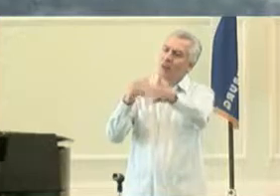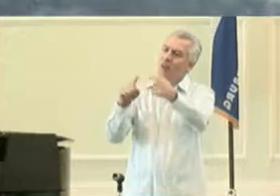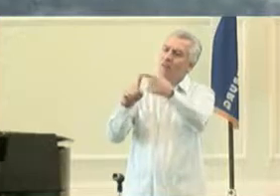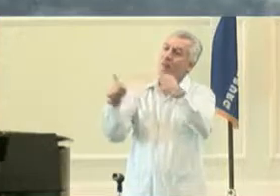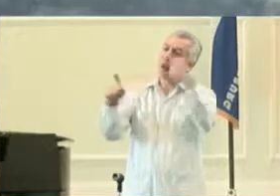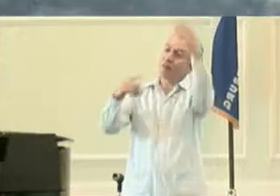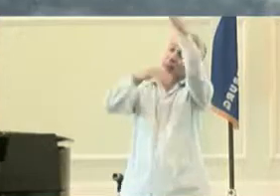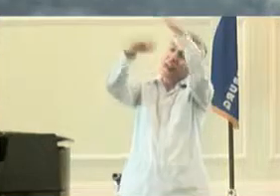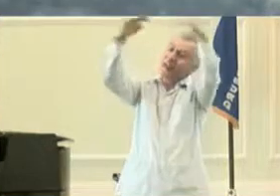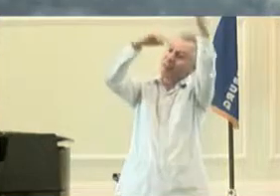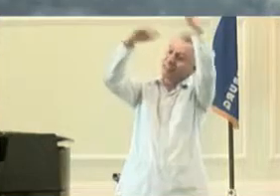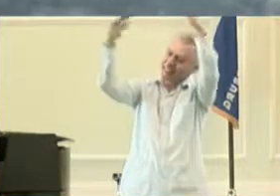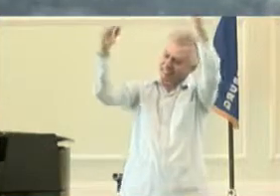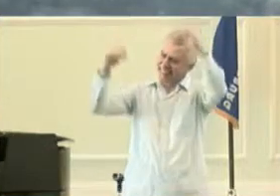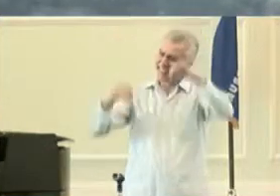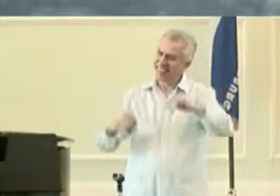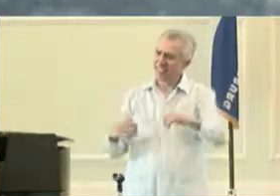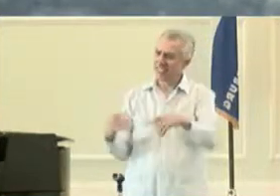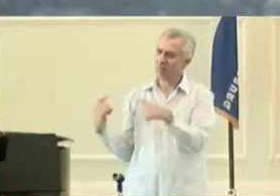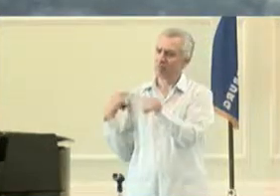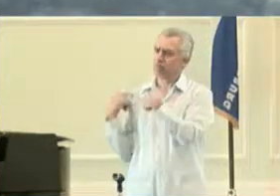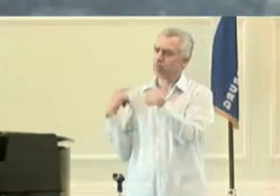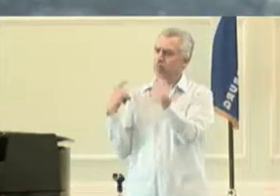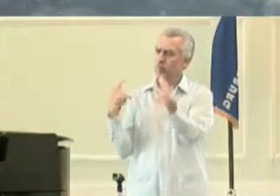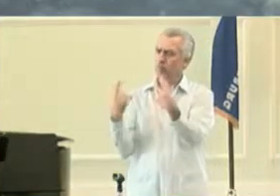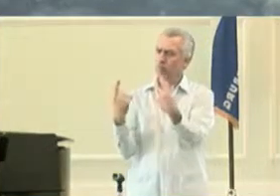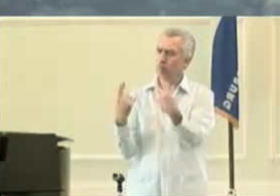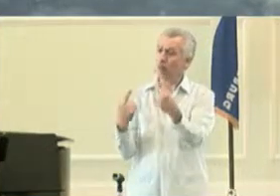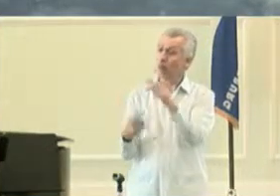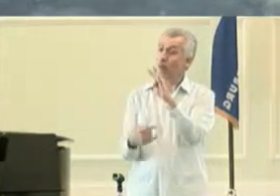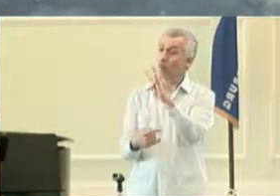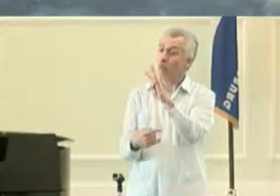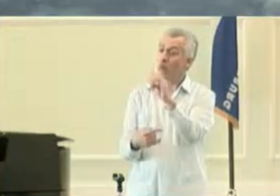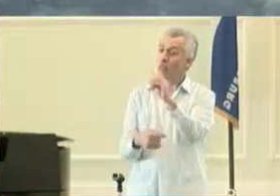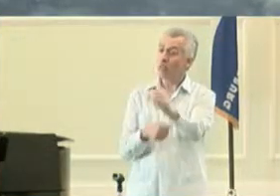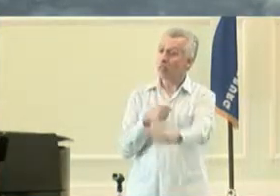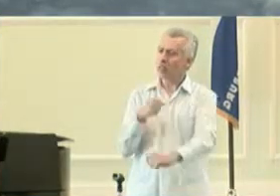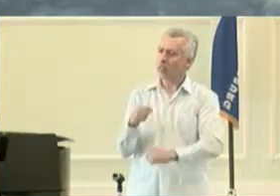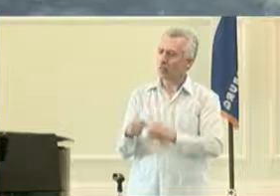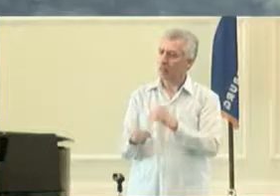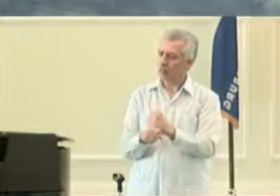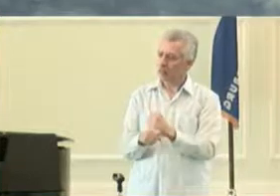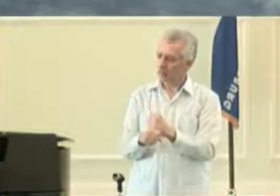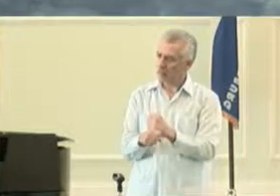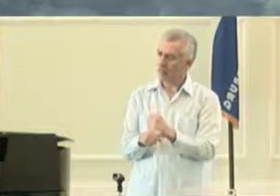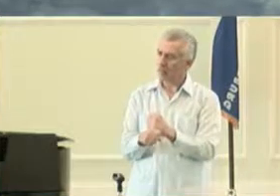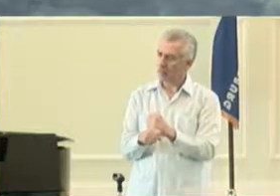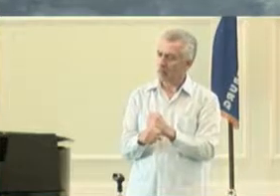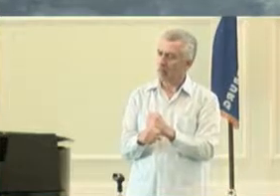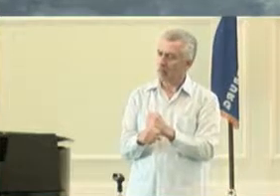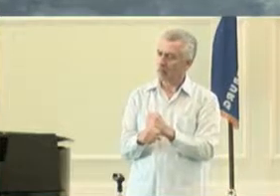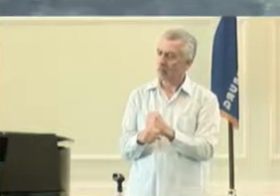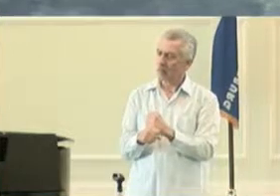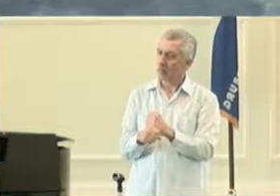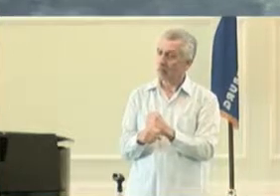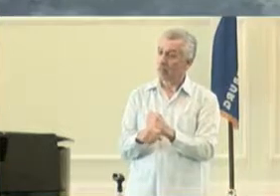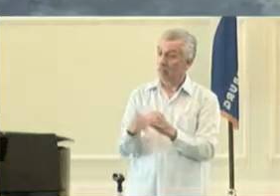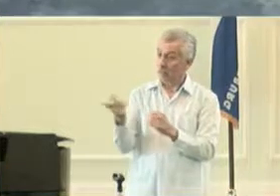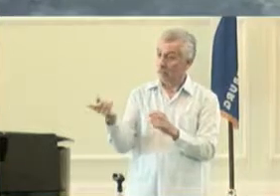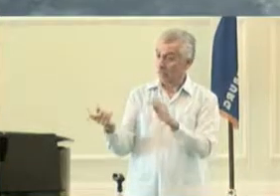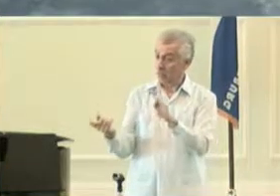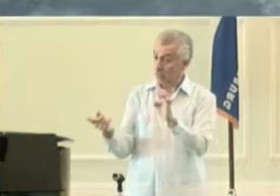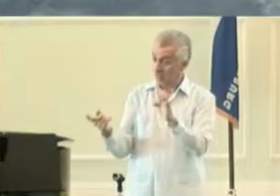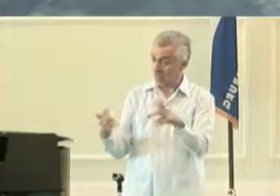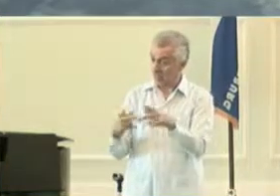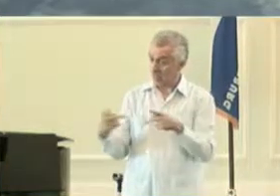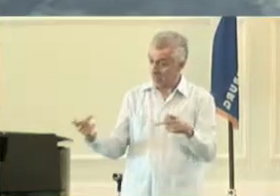long did God feed them? 40 years. Did you know that? Wouldn't you like to be in a place where you don't have